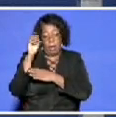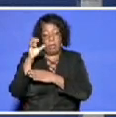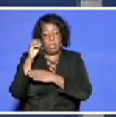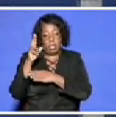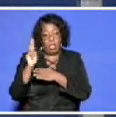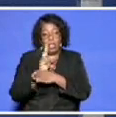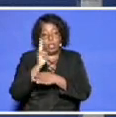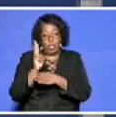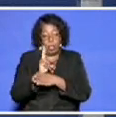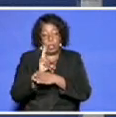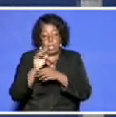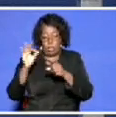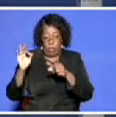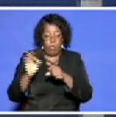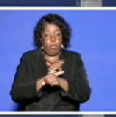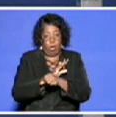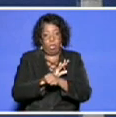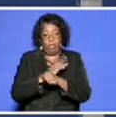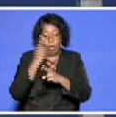has full approval by a